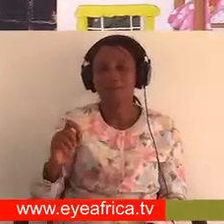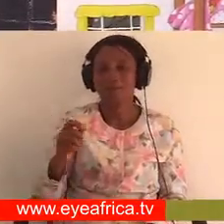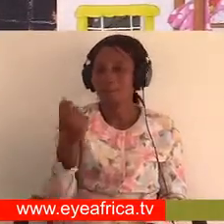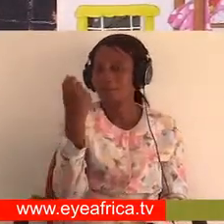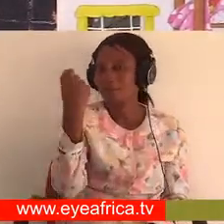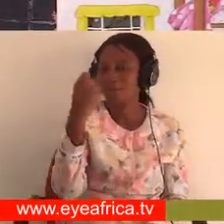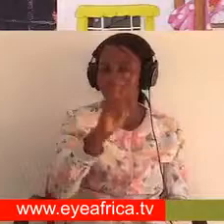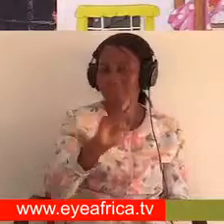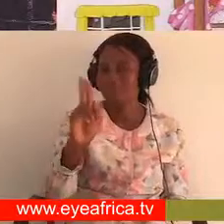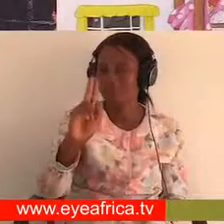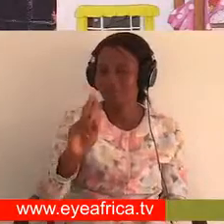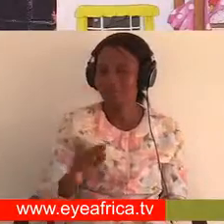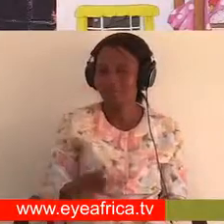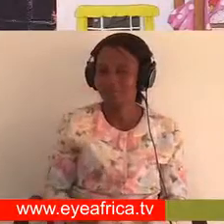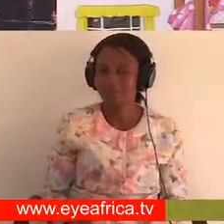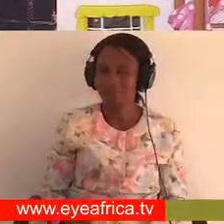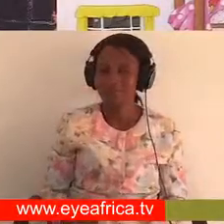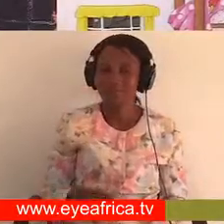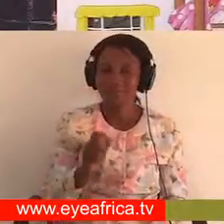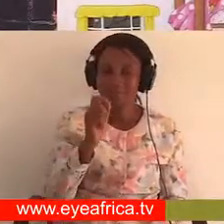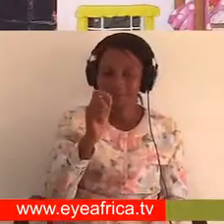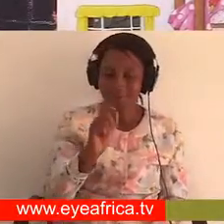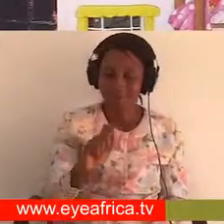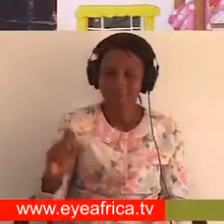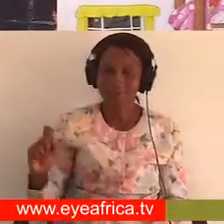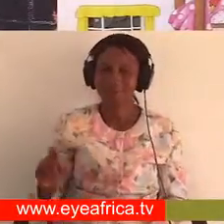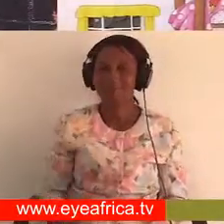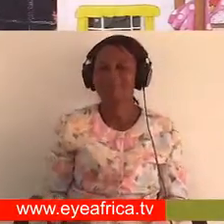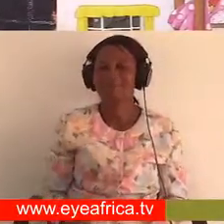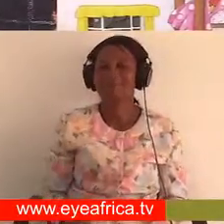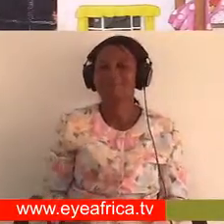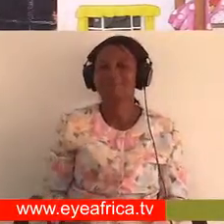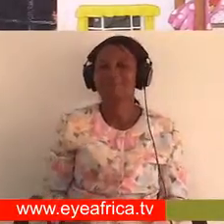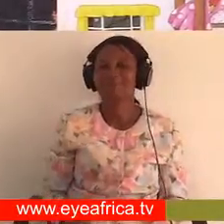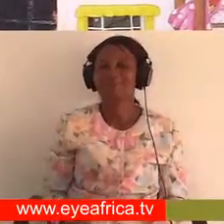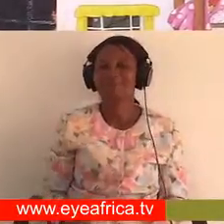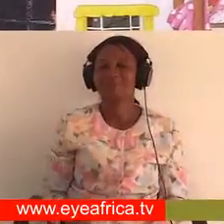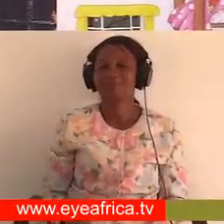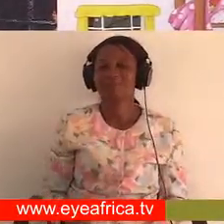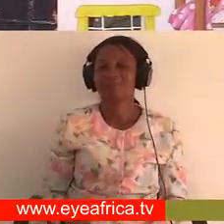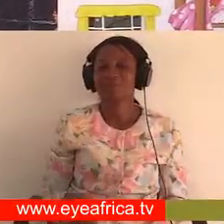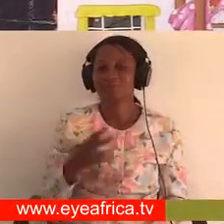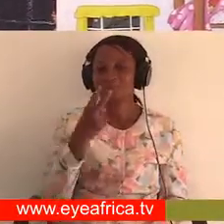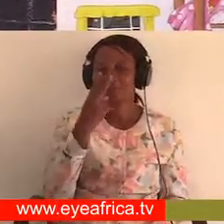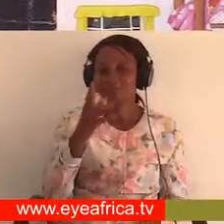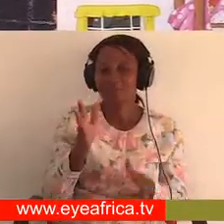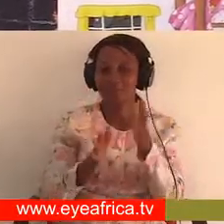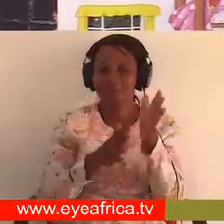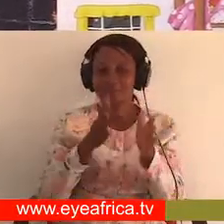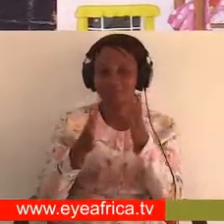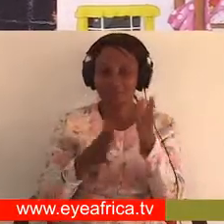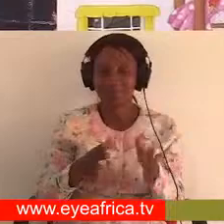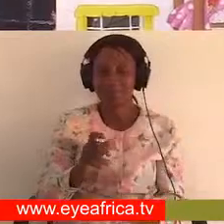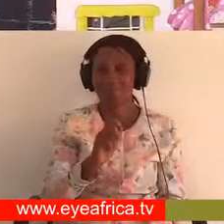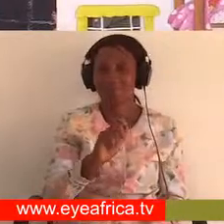Okay? Good. Listen to the formation.